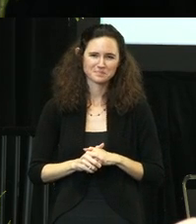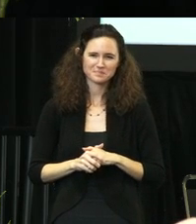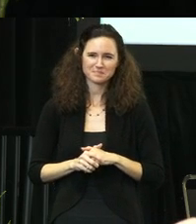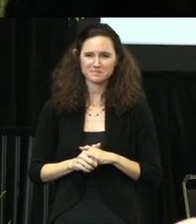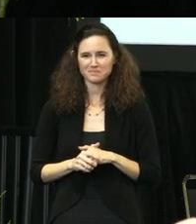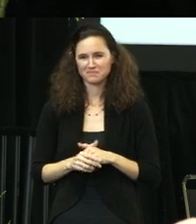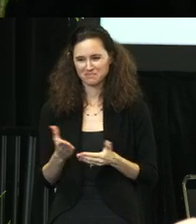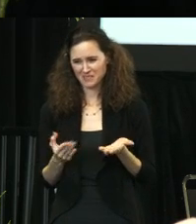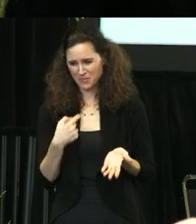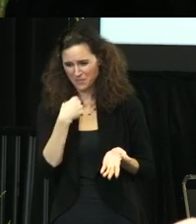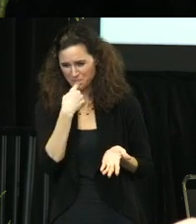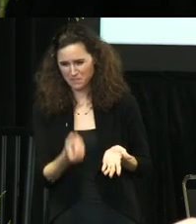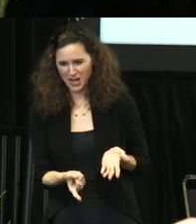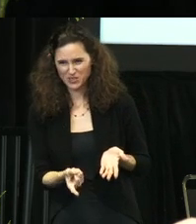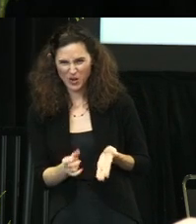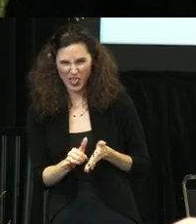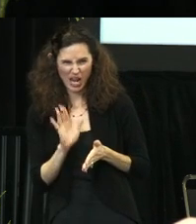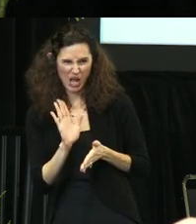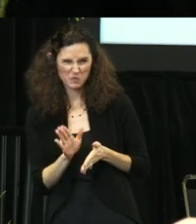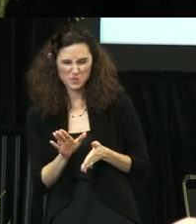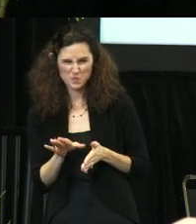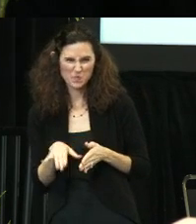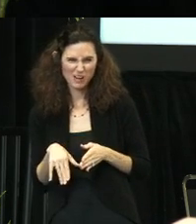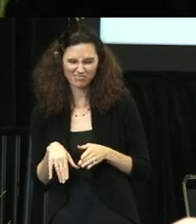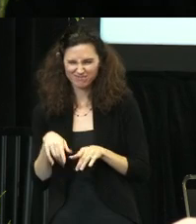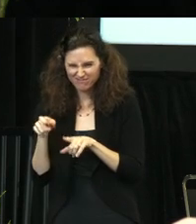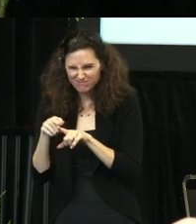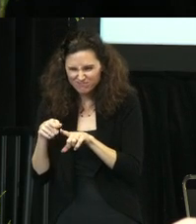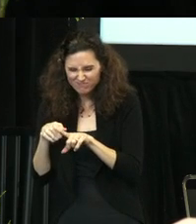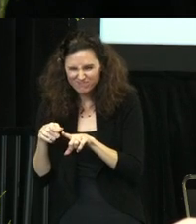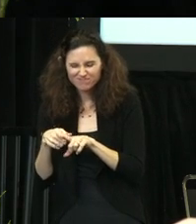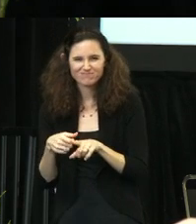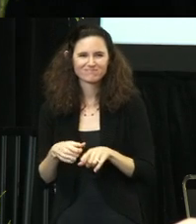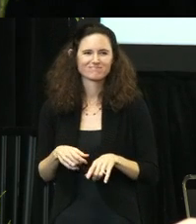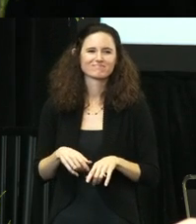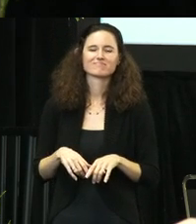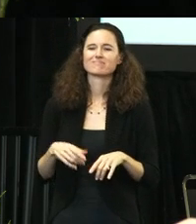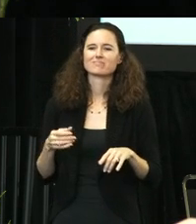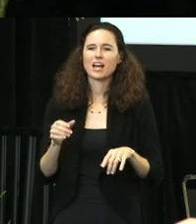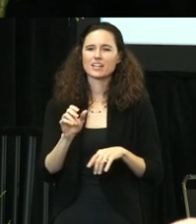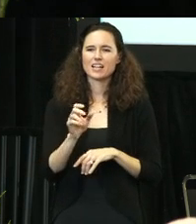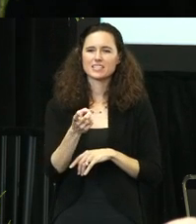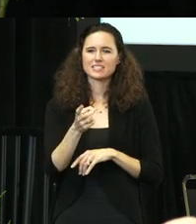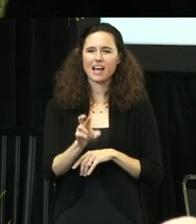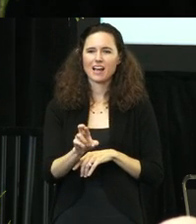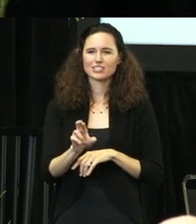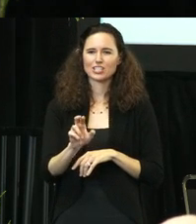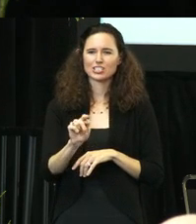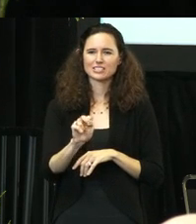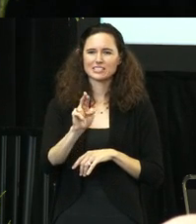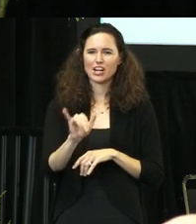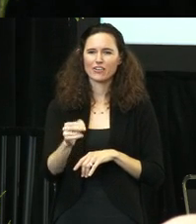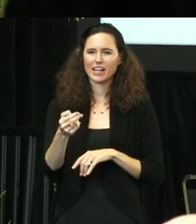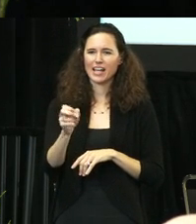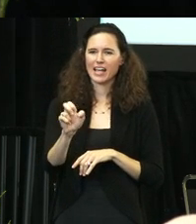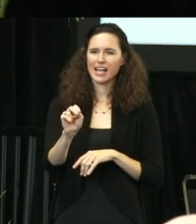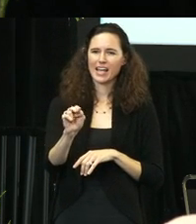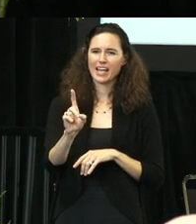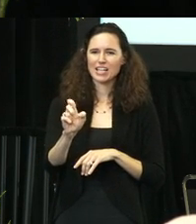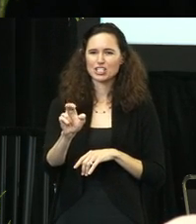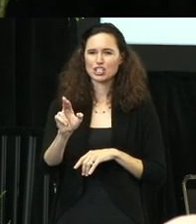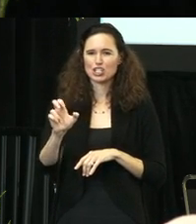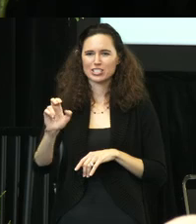I might have told her I was going to poke a little fun of her. And this is Carrie Henderson. Dr. Carrie Henderson, stand up for us and give us your princess